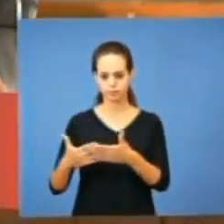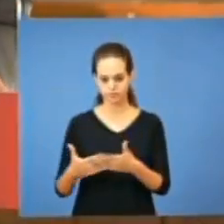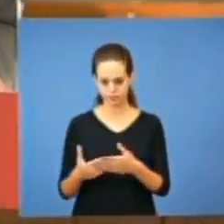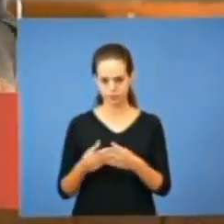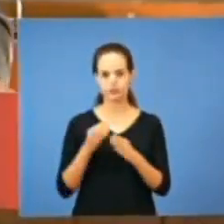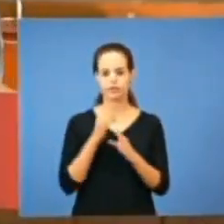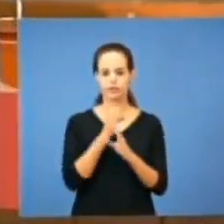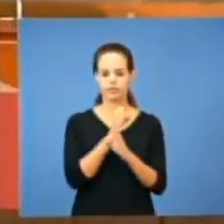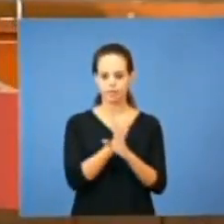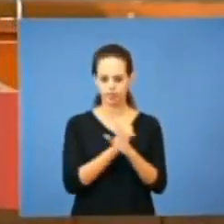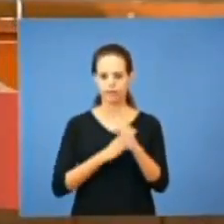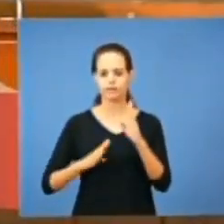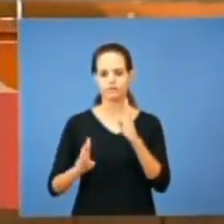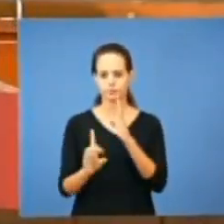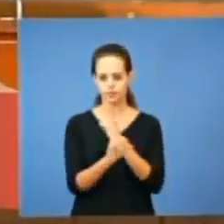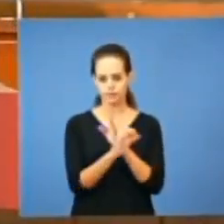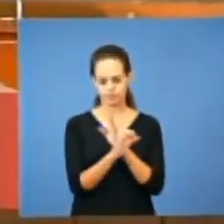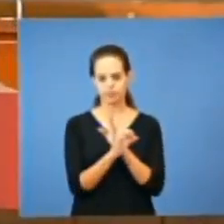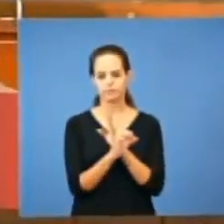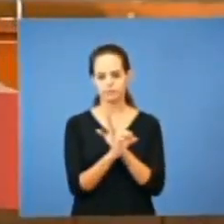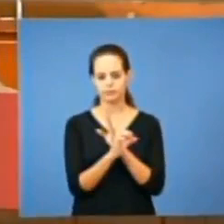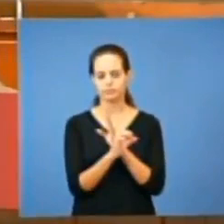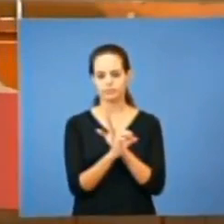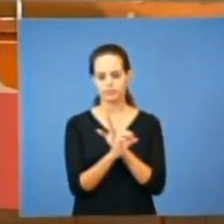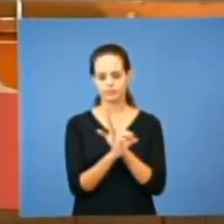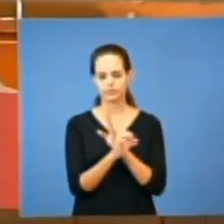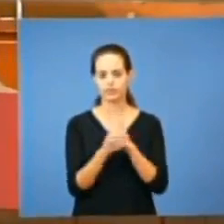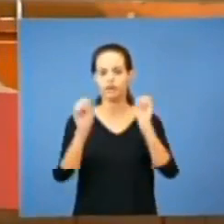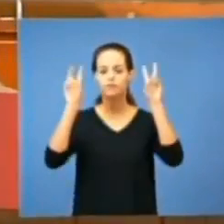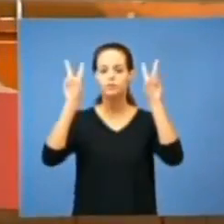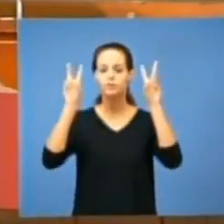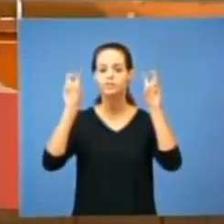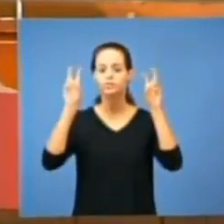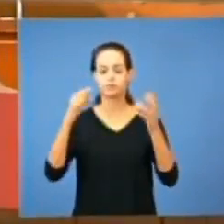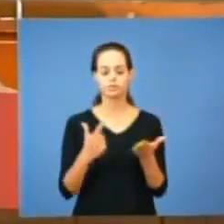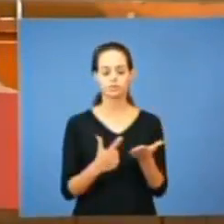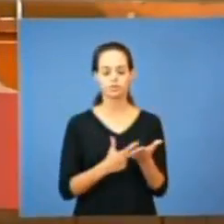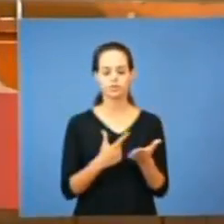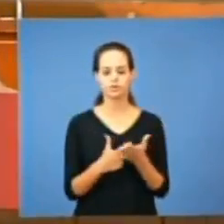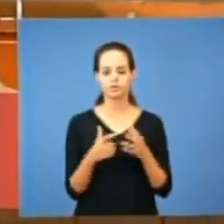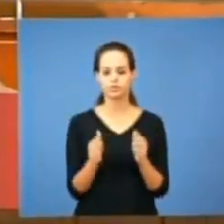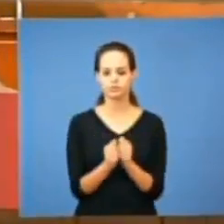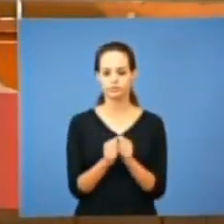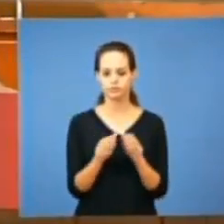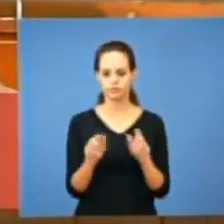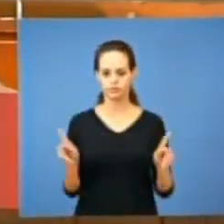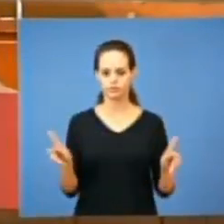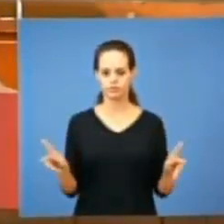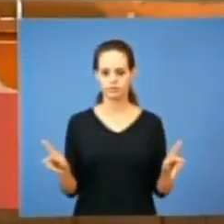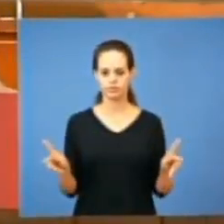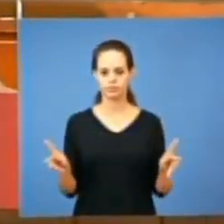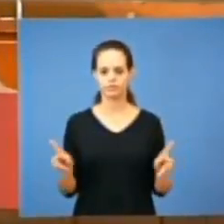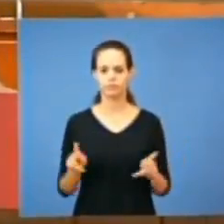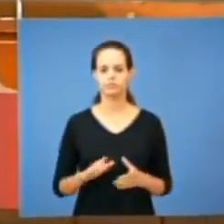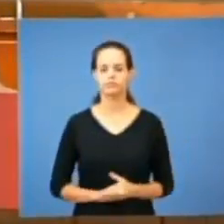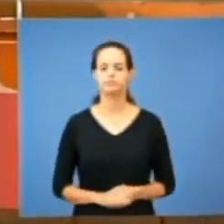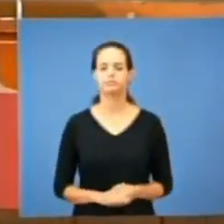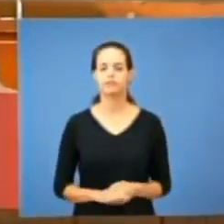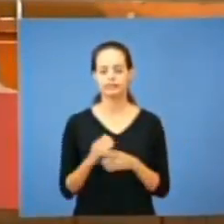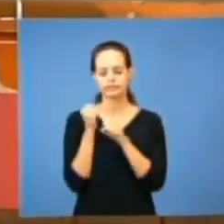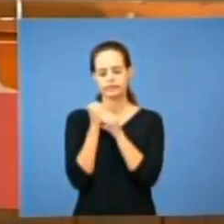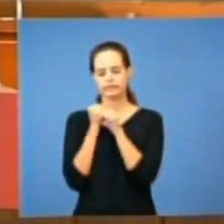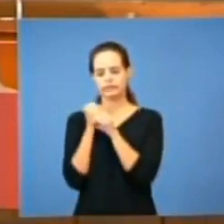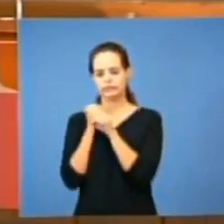we have been speaking about on the Sunday school is about the book of Revelations. Last